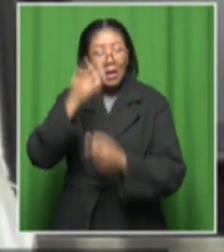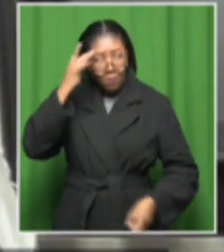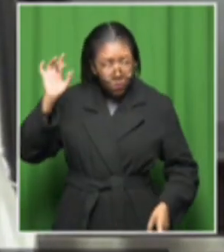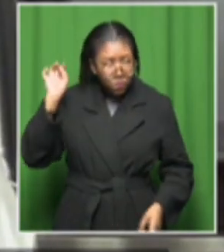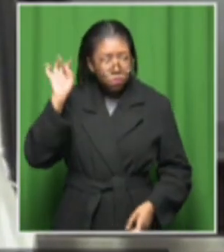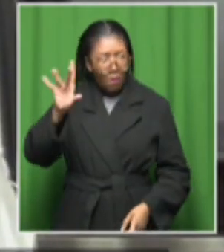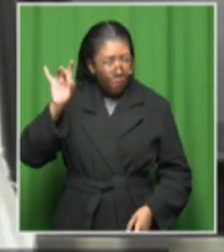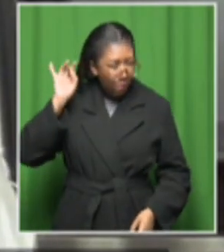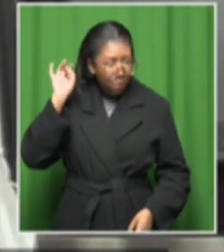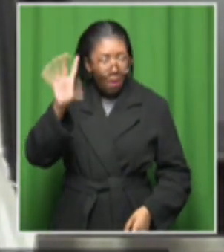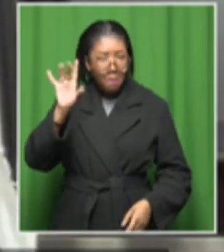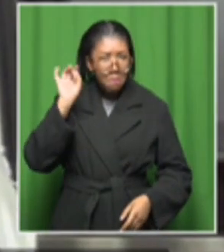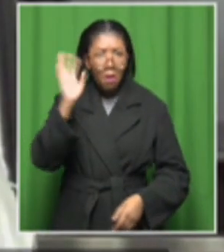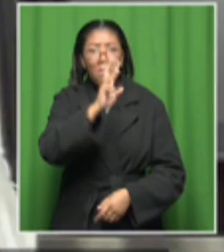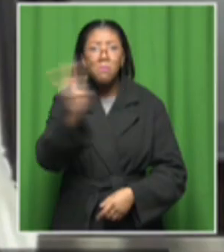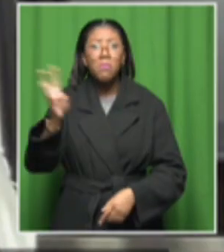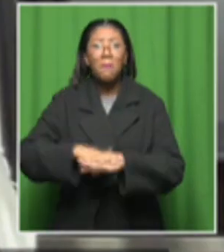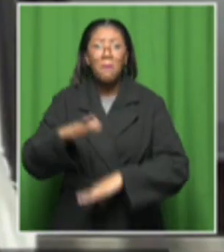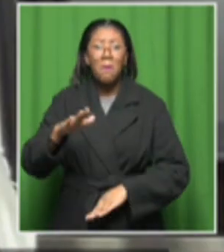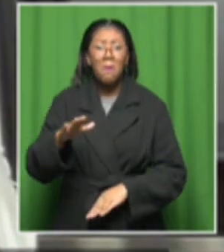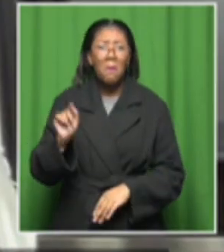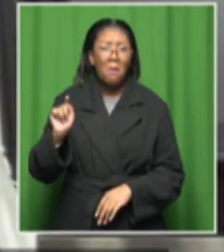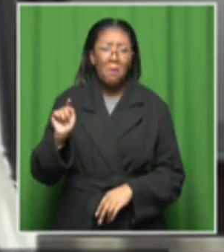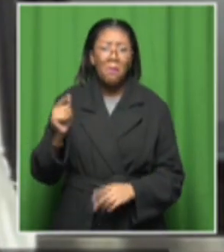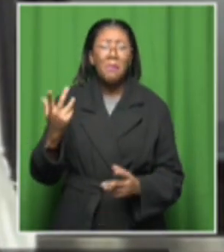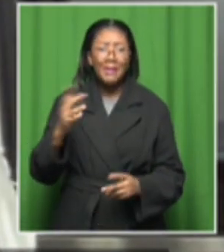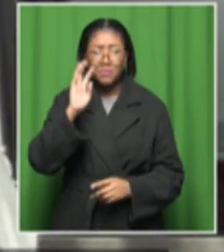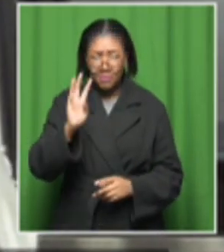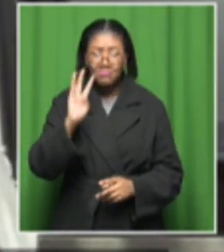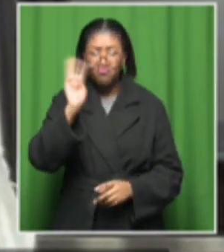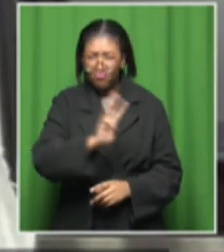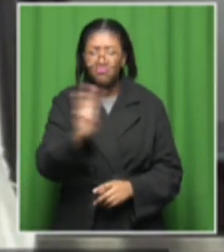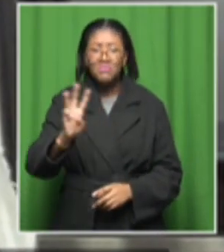headaches. So that is something that people need to be aware of.